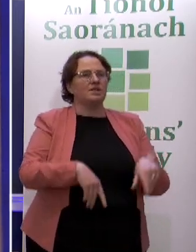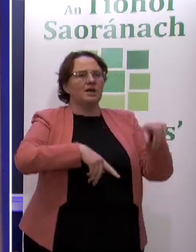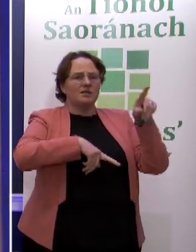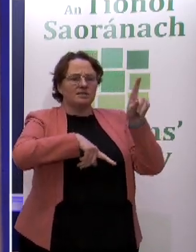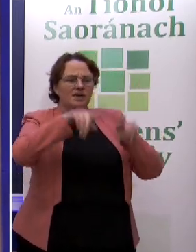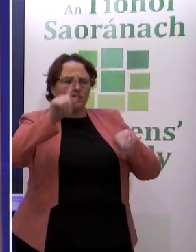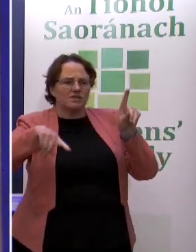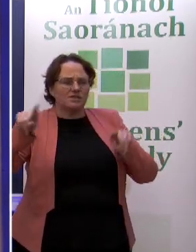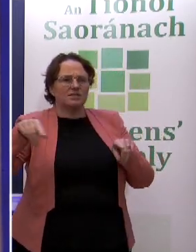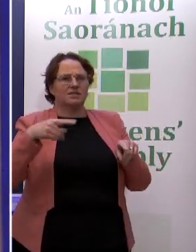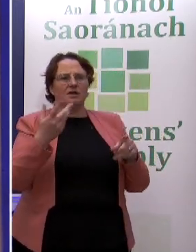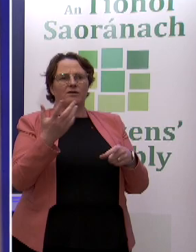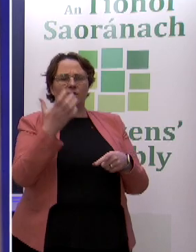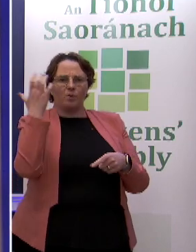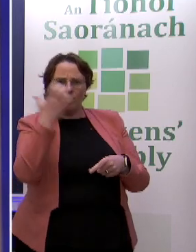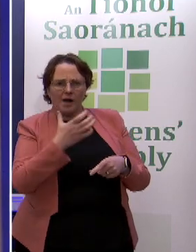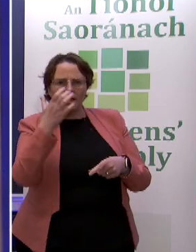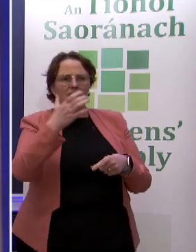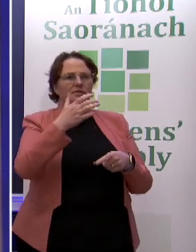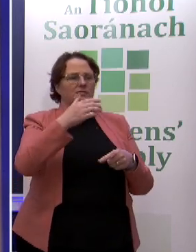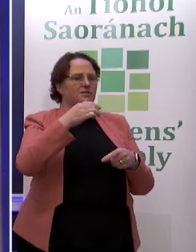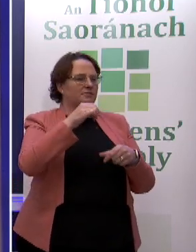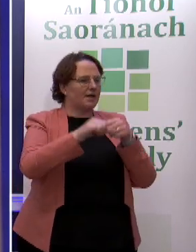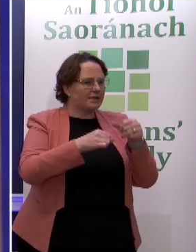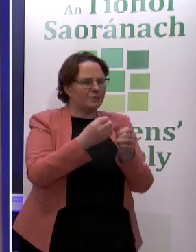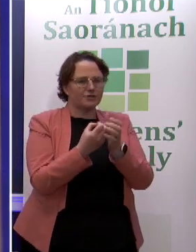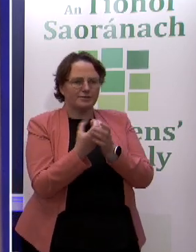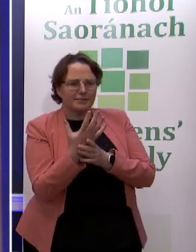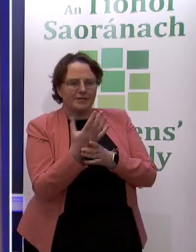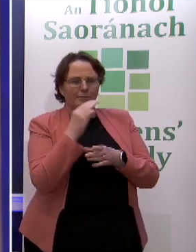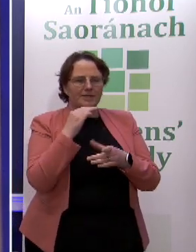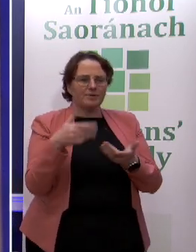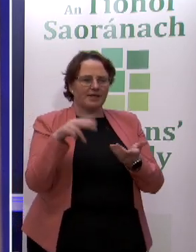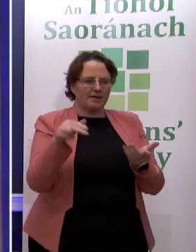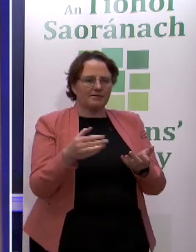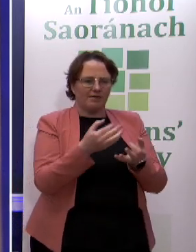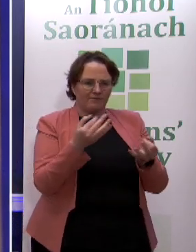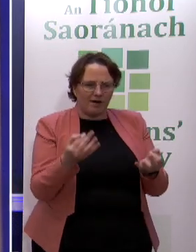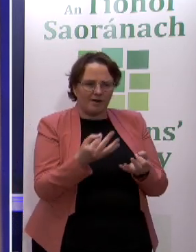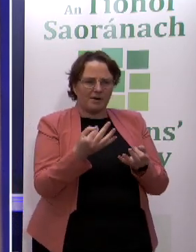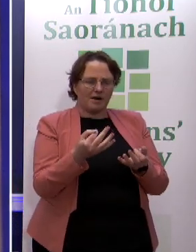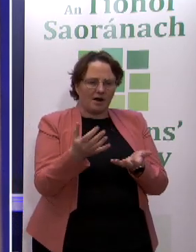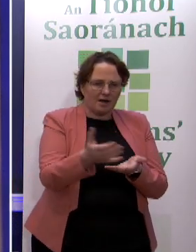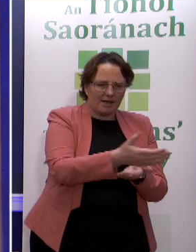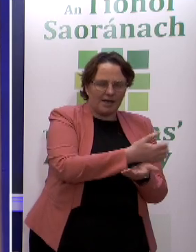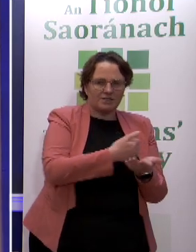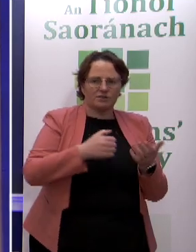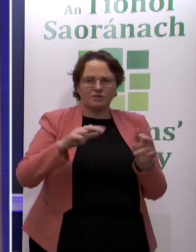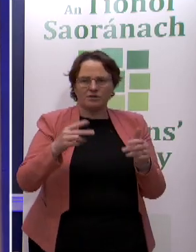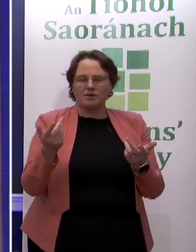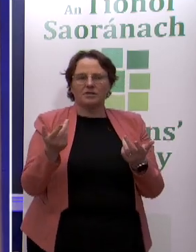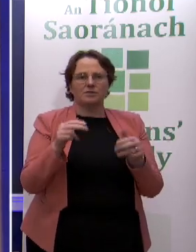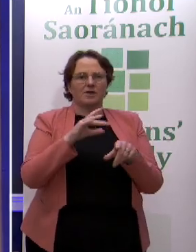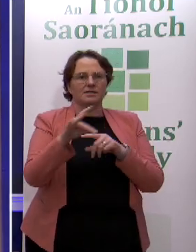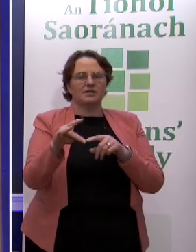wild species means that we can farm or harvest new products. So for things like wild relatives of